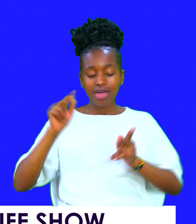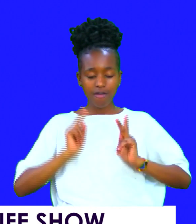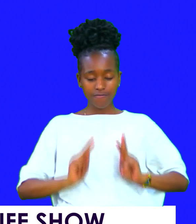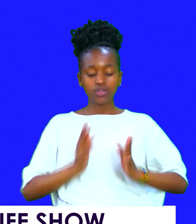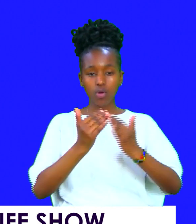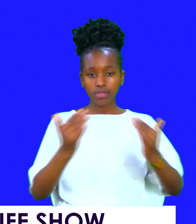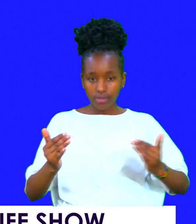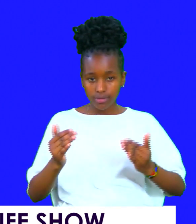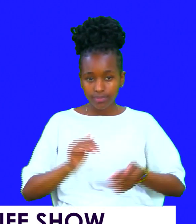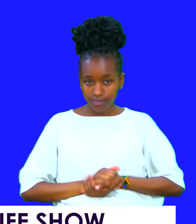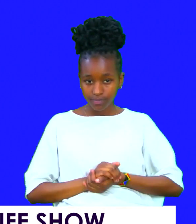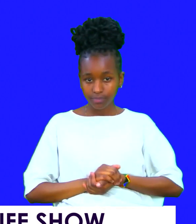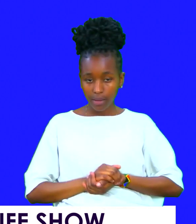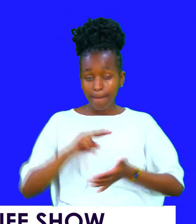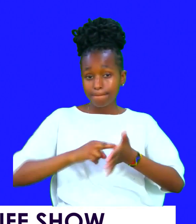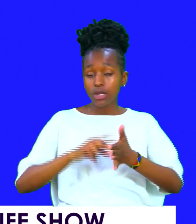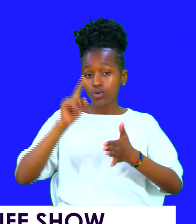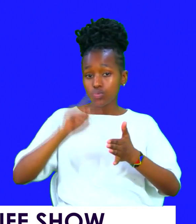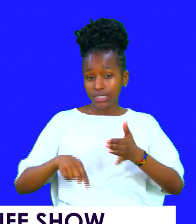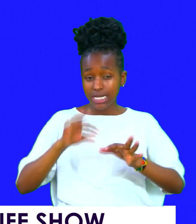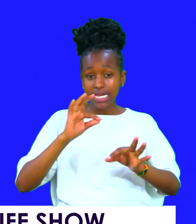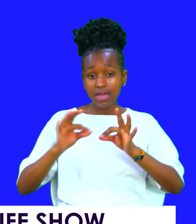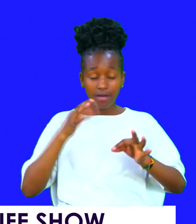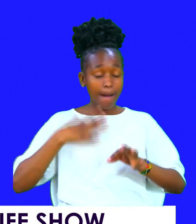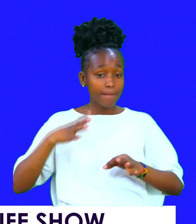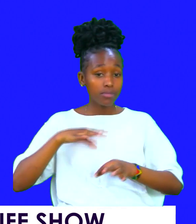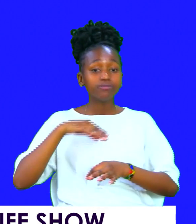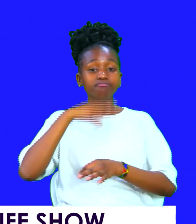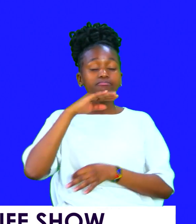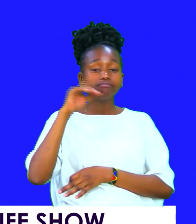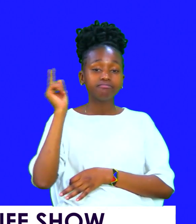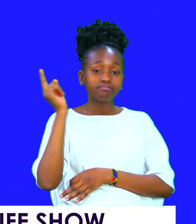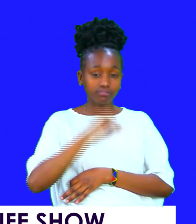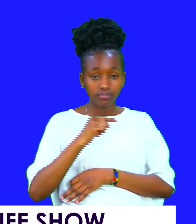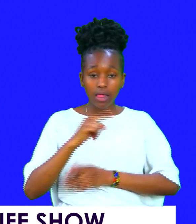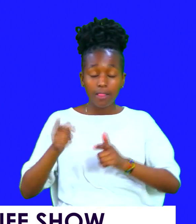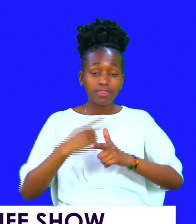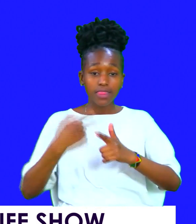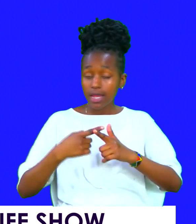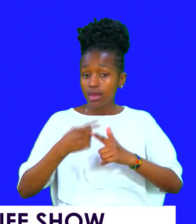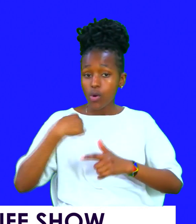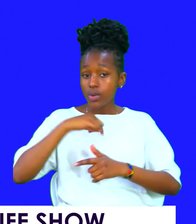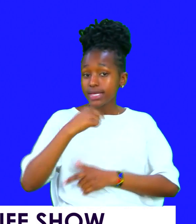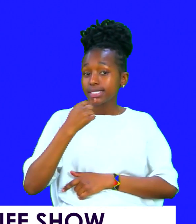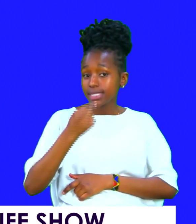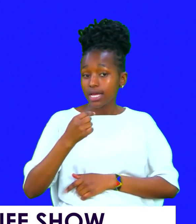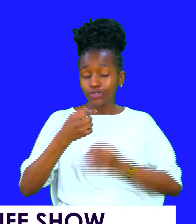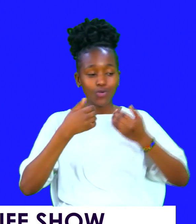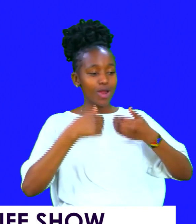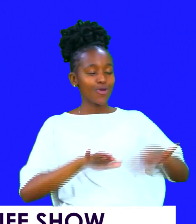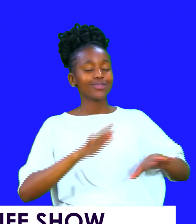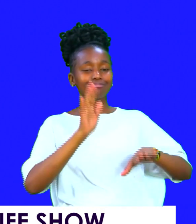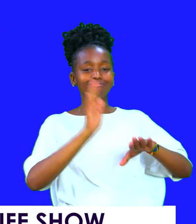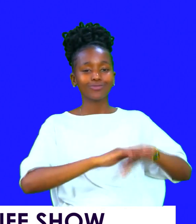In fact, when people pass on or they die, we say we have lost a